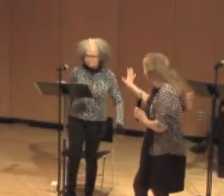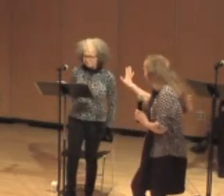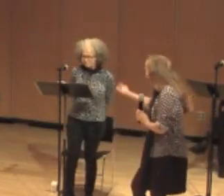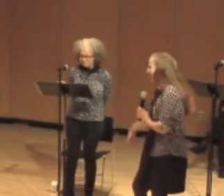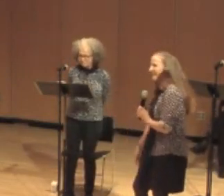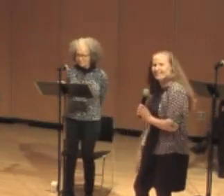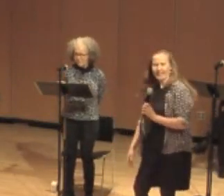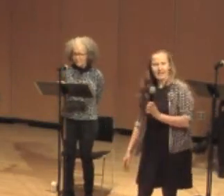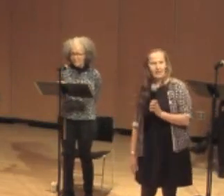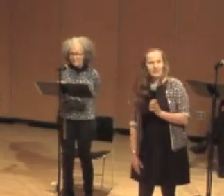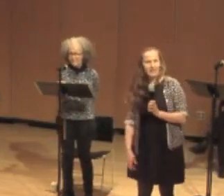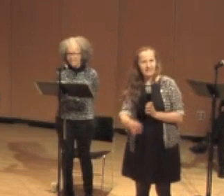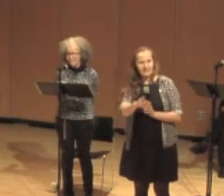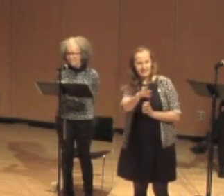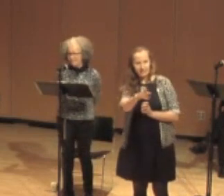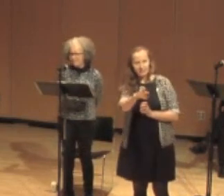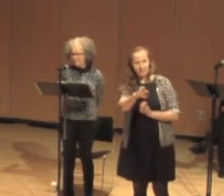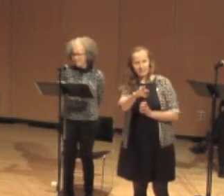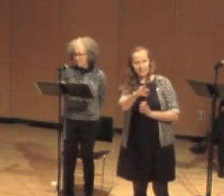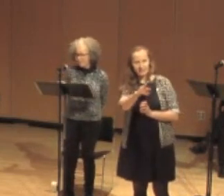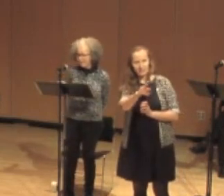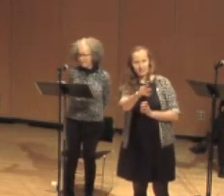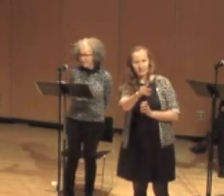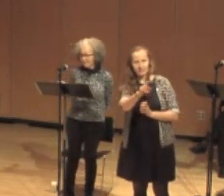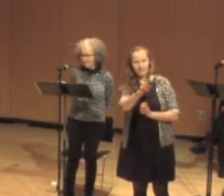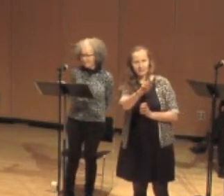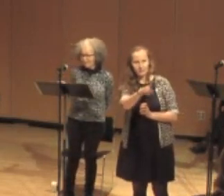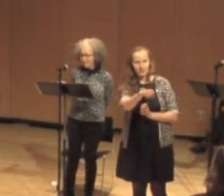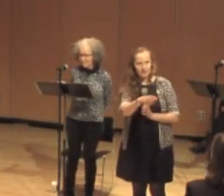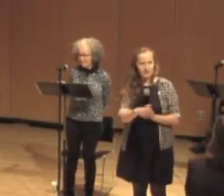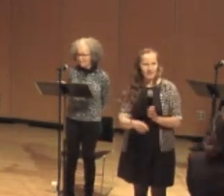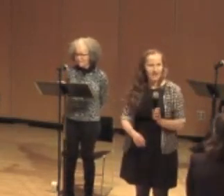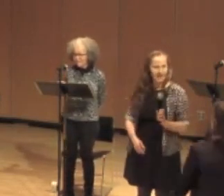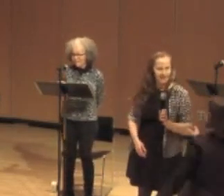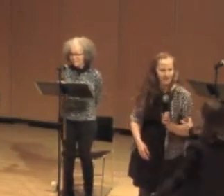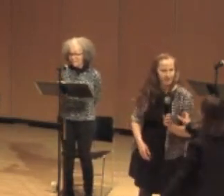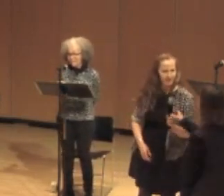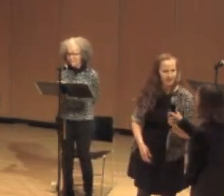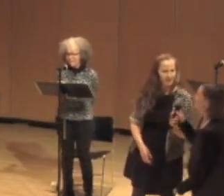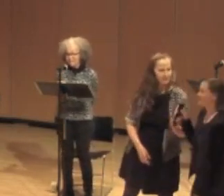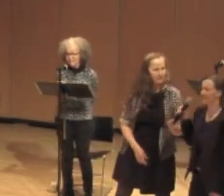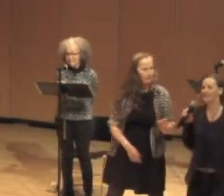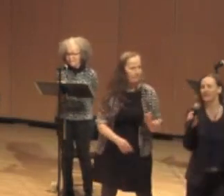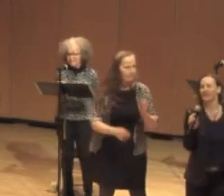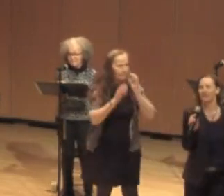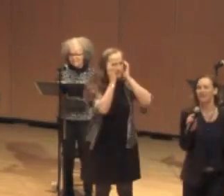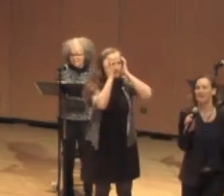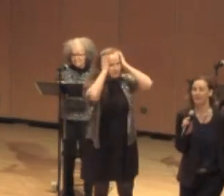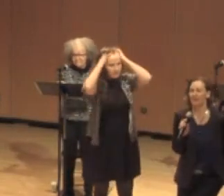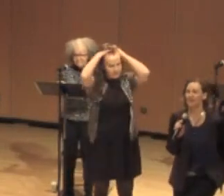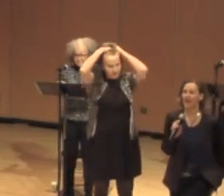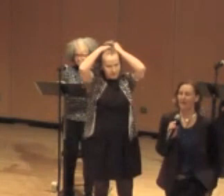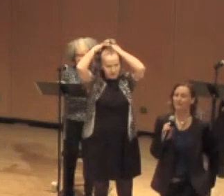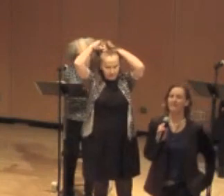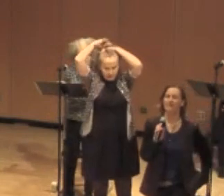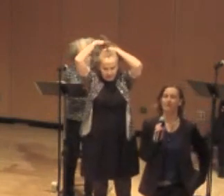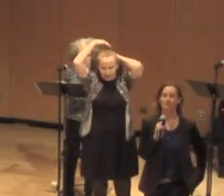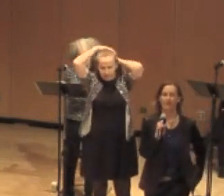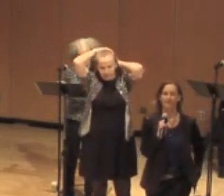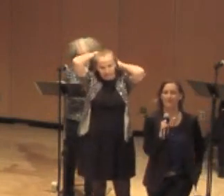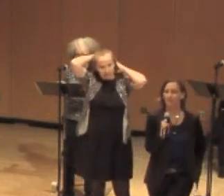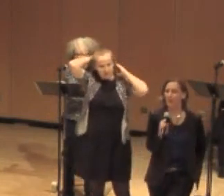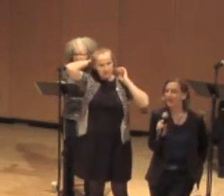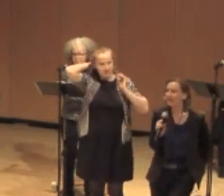yeah uh okay and then Sarah wanted to say a little bit about the the production that had happened I was just going to say that so this production happened